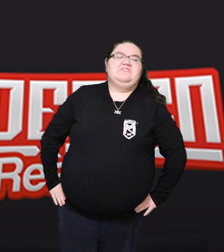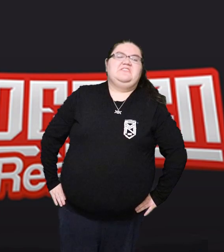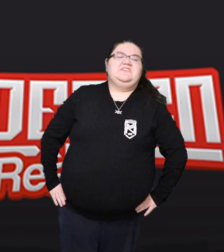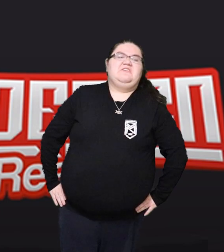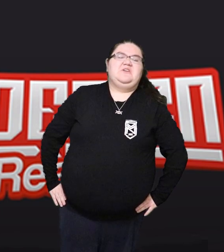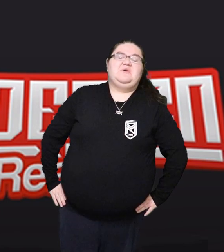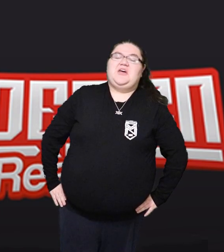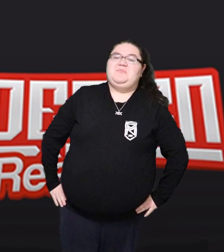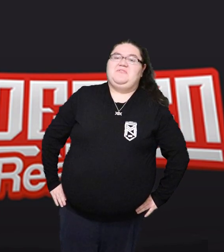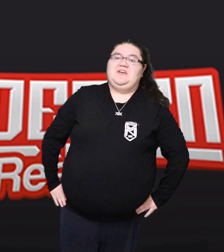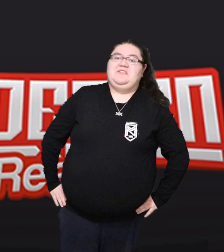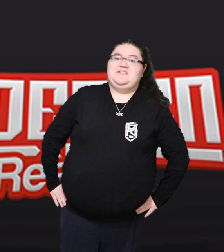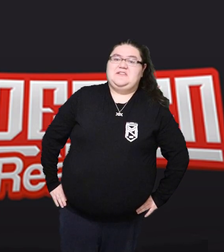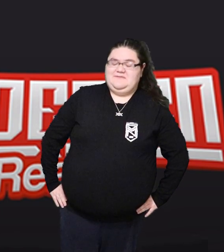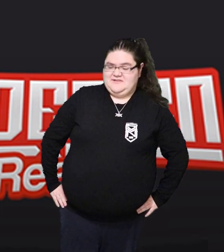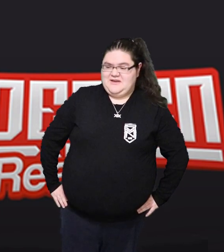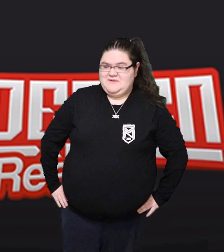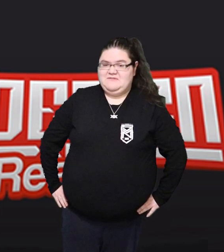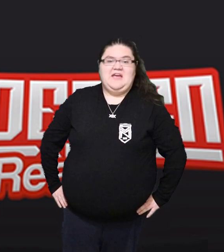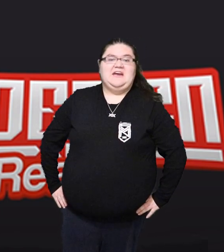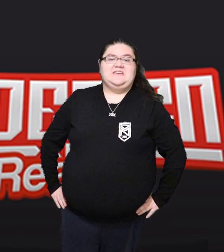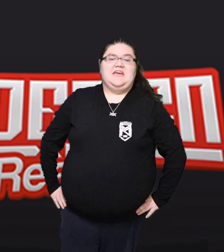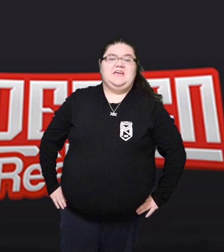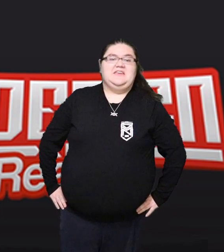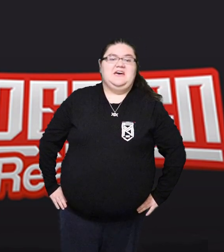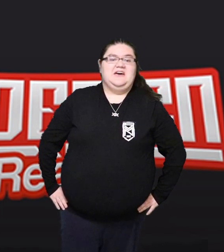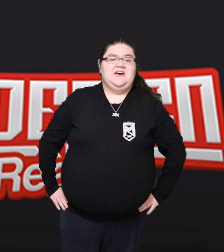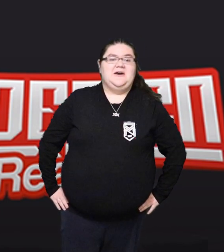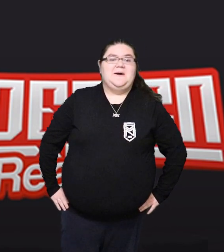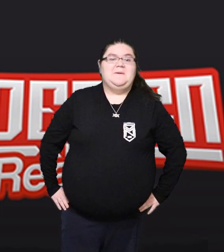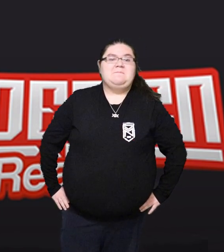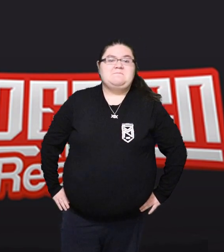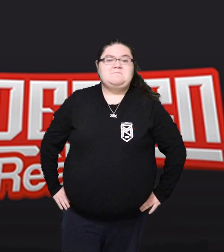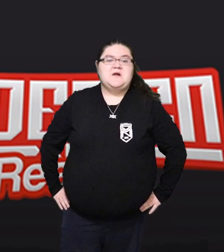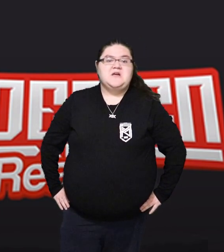I literally don't know what type of video this is for Sidemen React, and